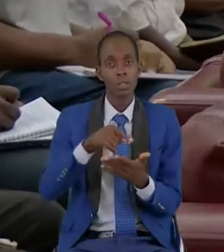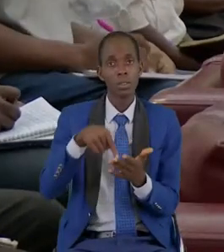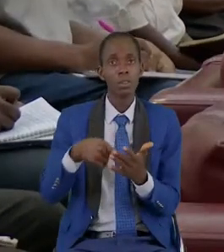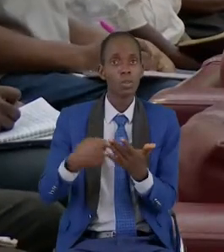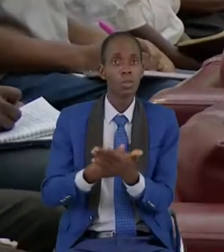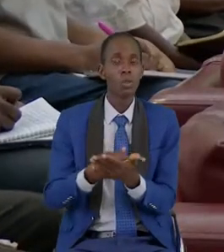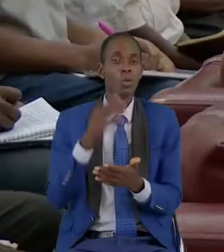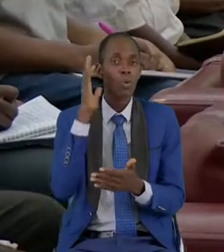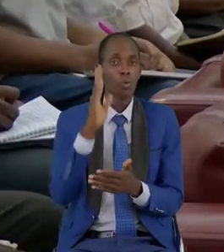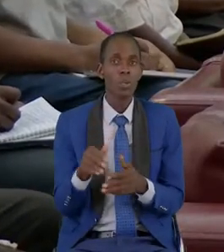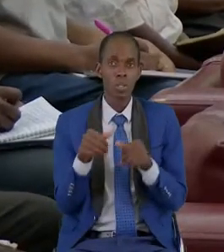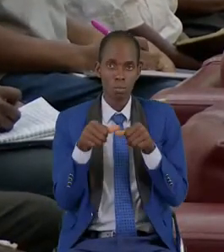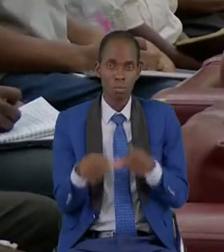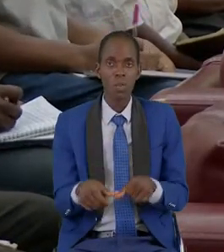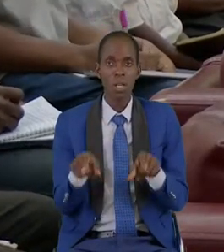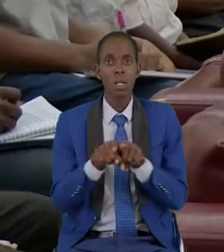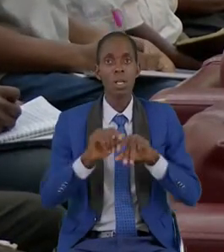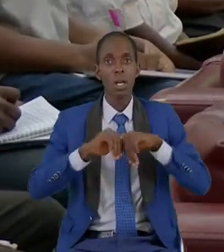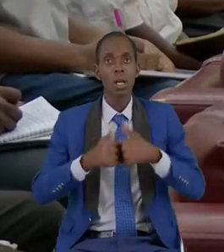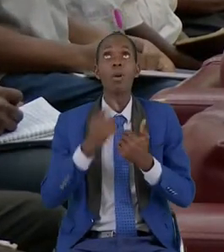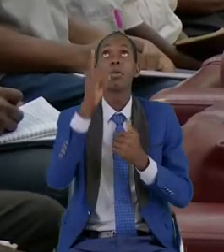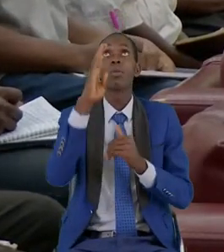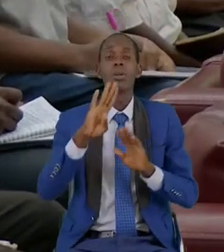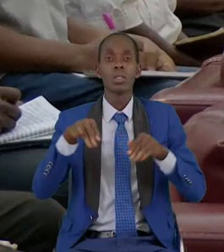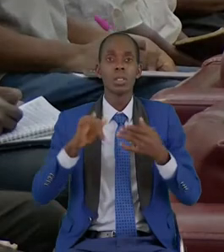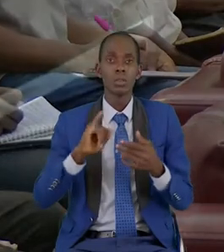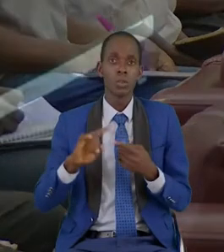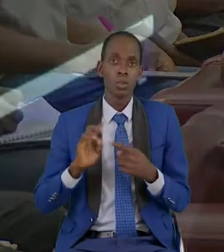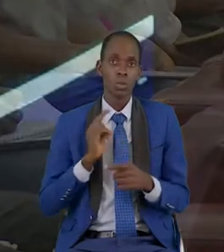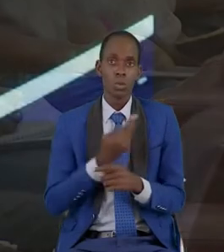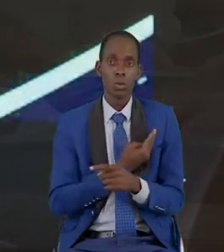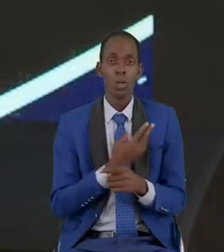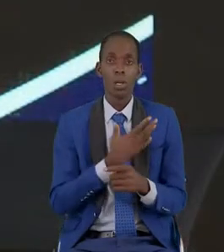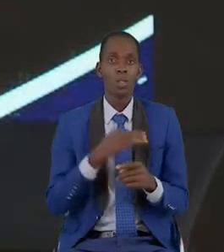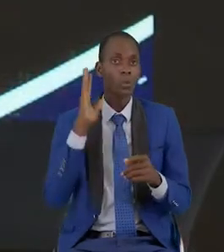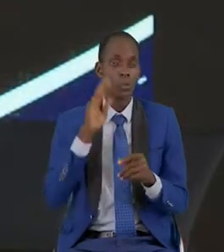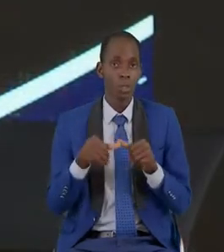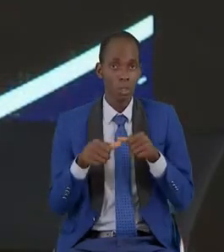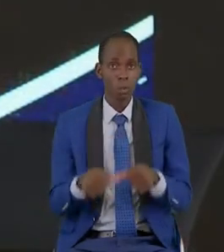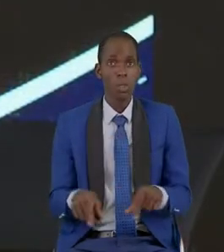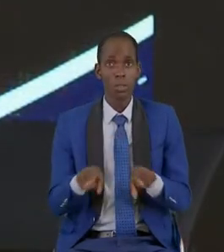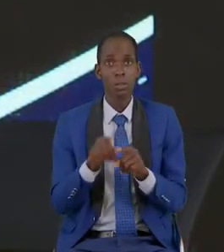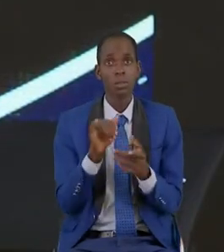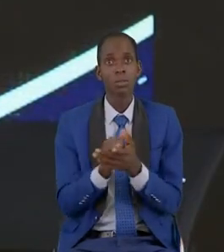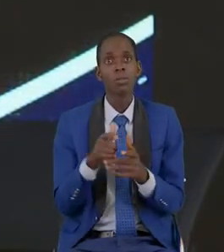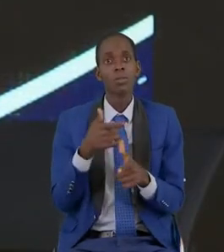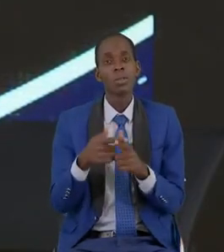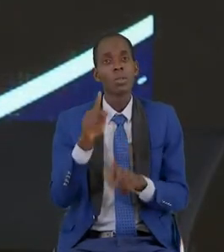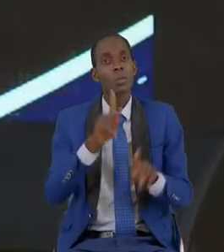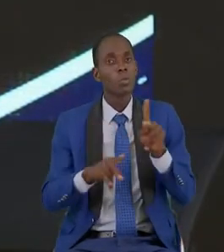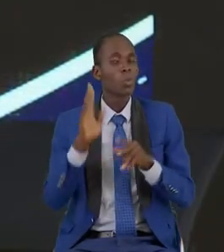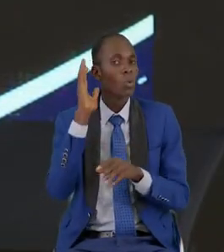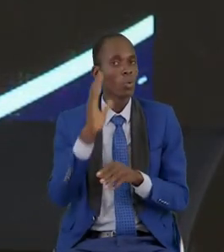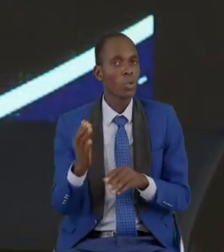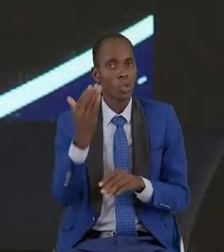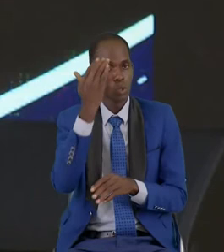God has given us. And it remains as God has given us, then people will hear the gospel, the